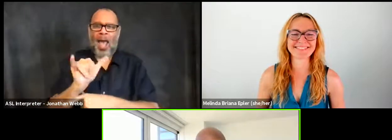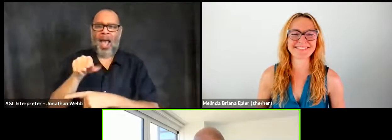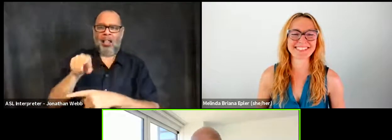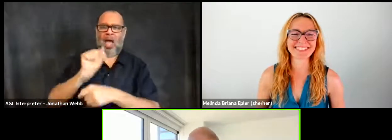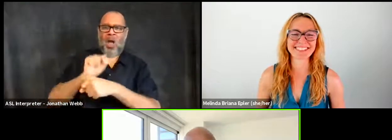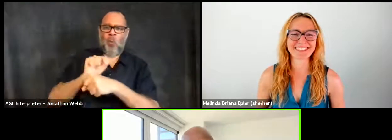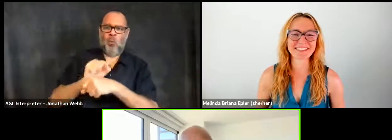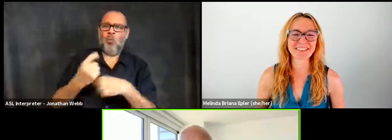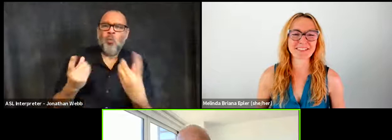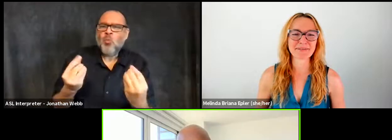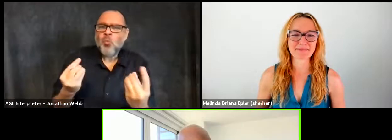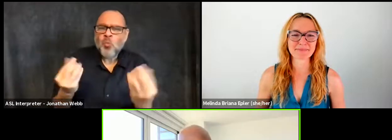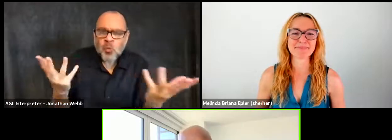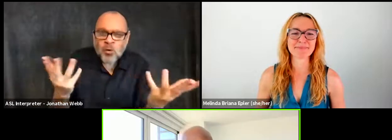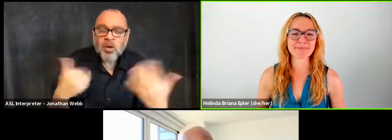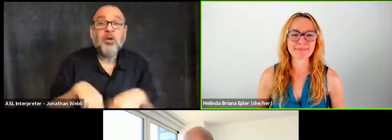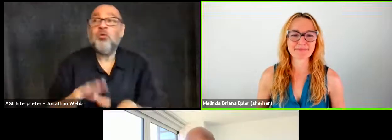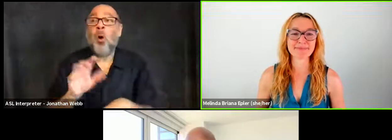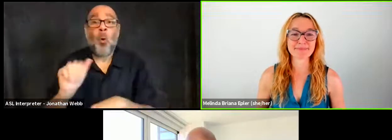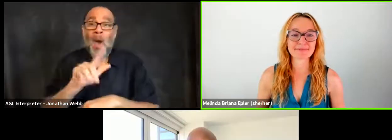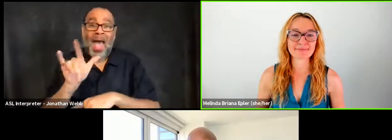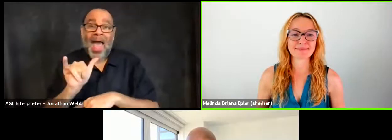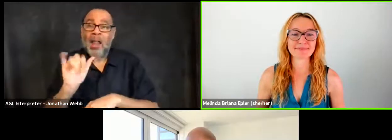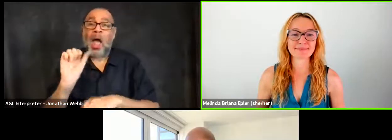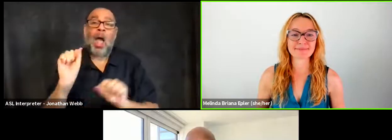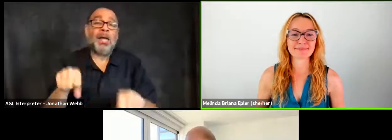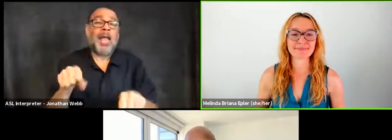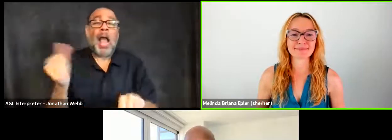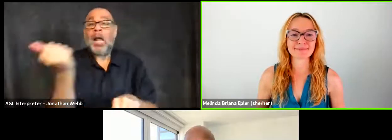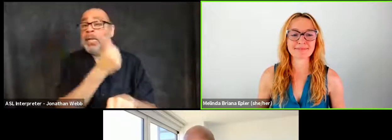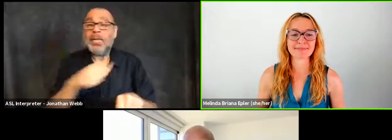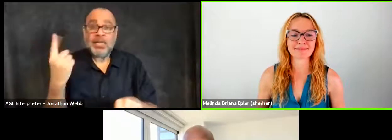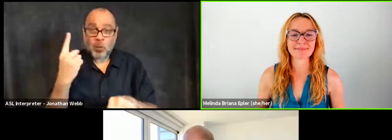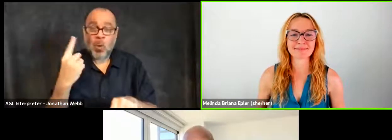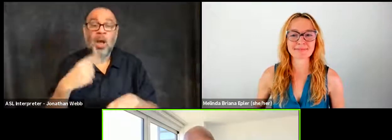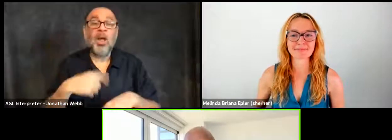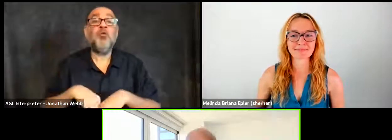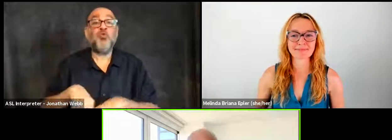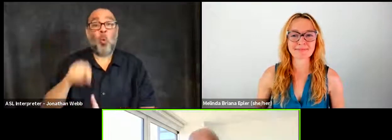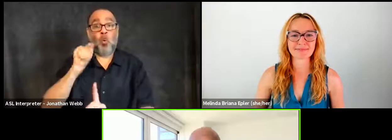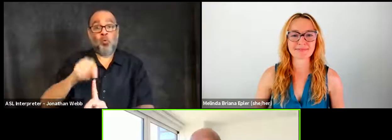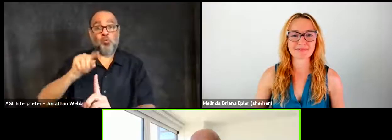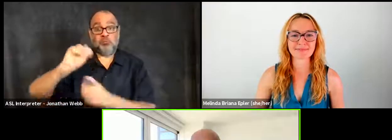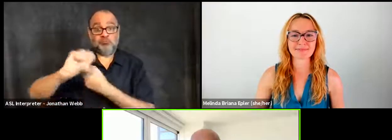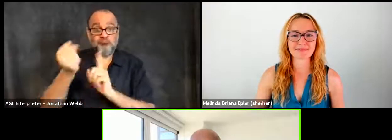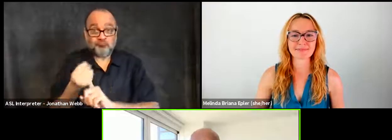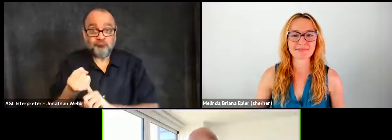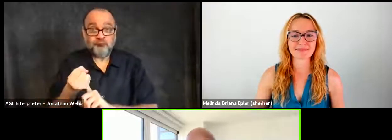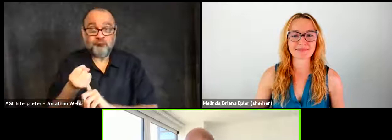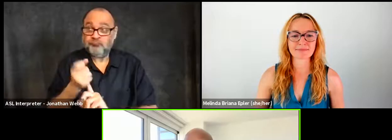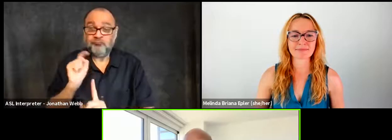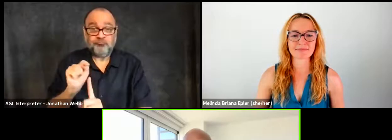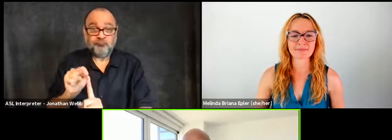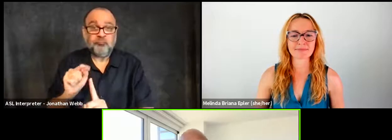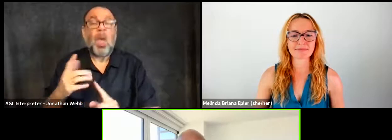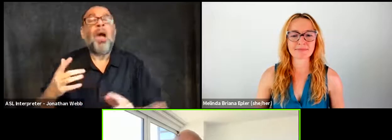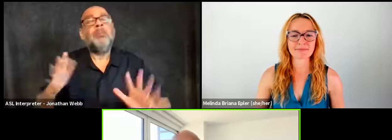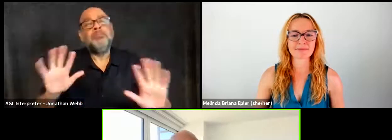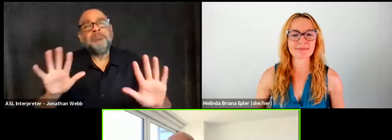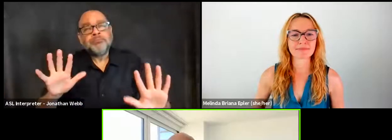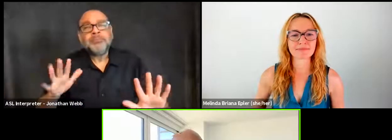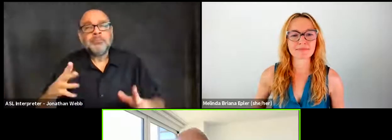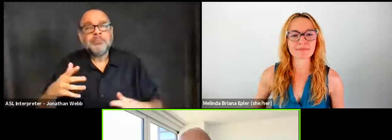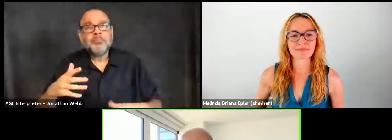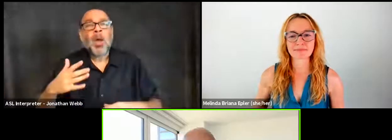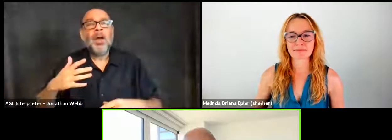like ally can be anyone, right? And so an ally for me, my assumption, my own bias is that ally, when